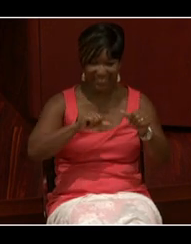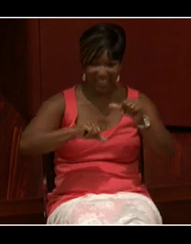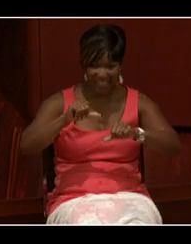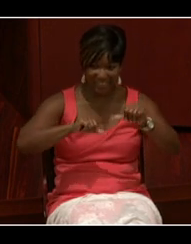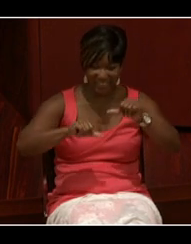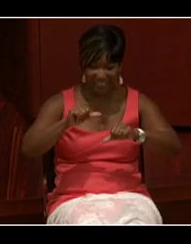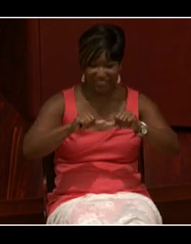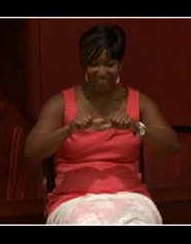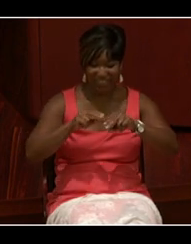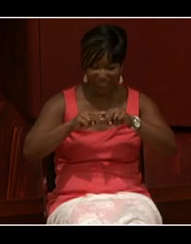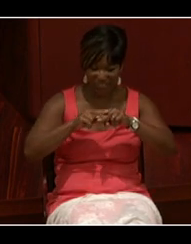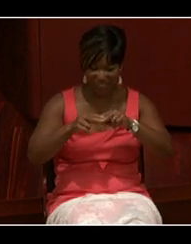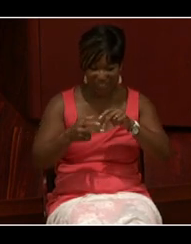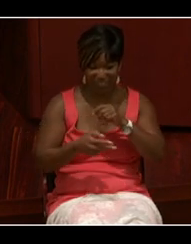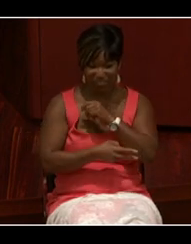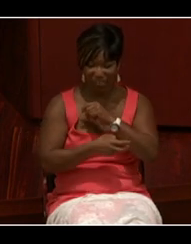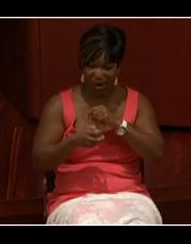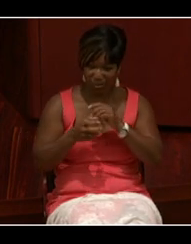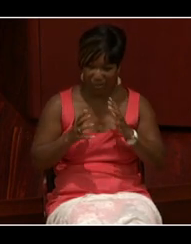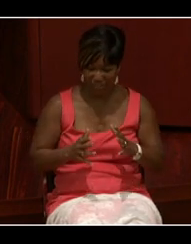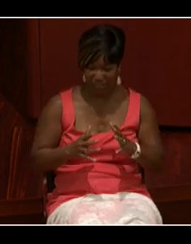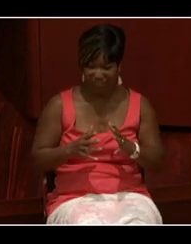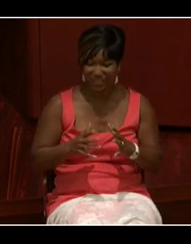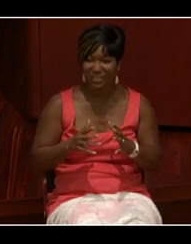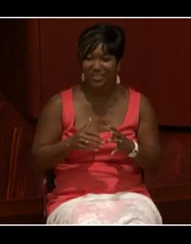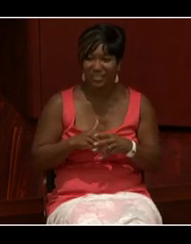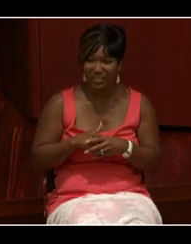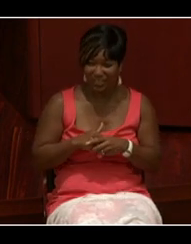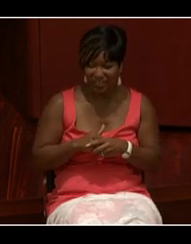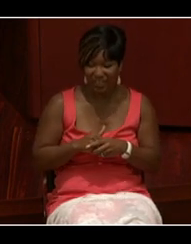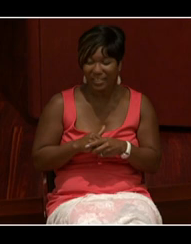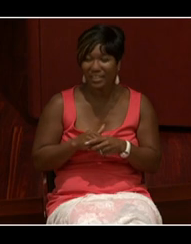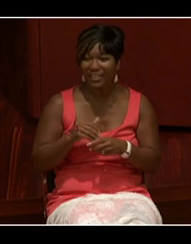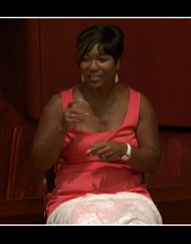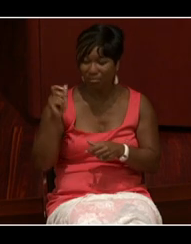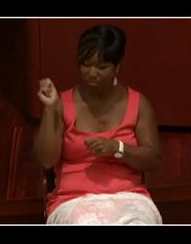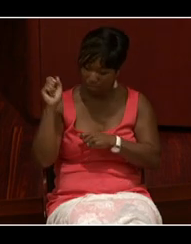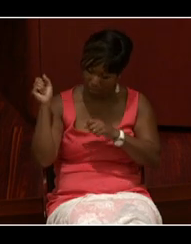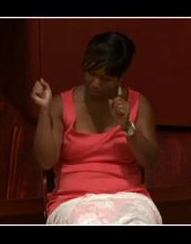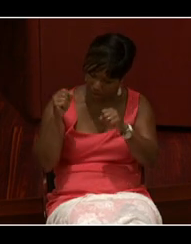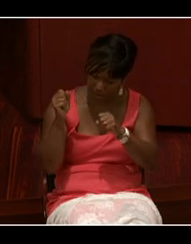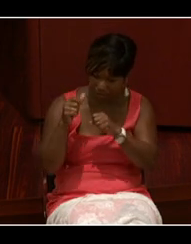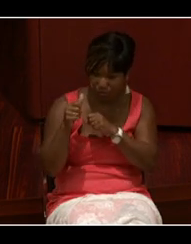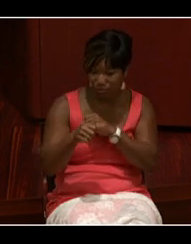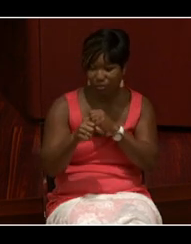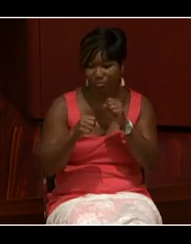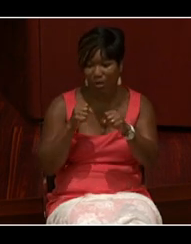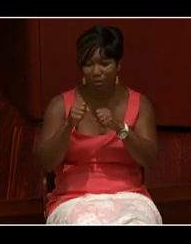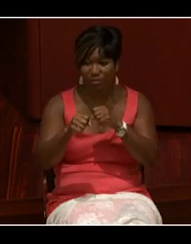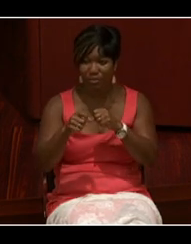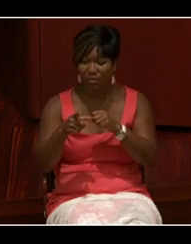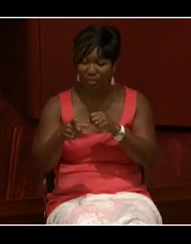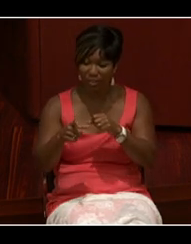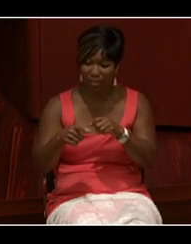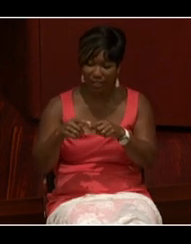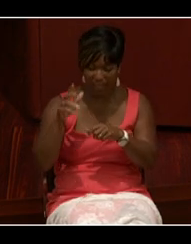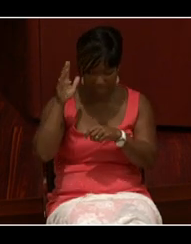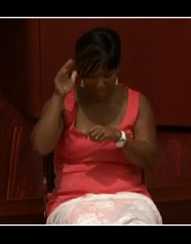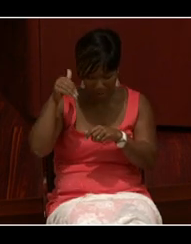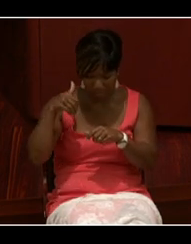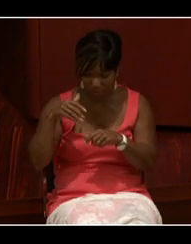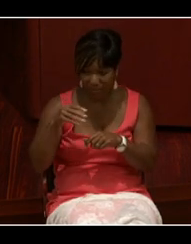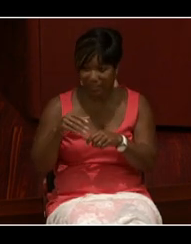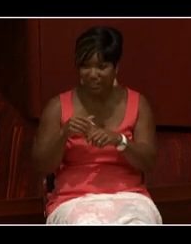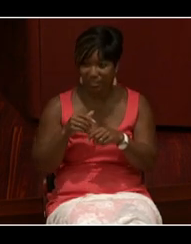robbers, newspaper editors, soldiers, jockeys, boxers, race car drivers, and cowboys.